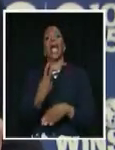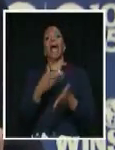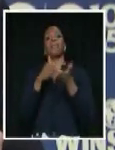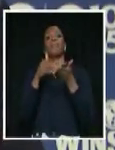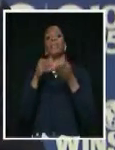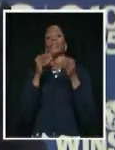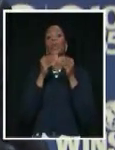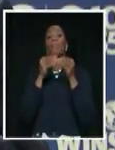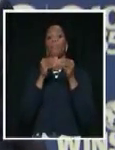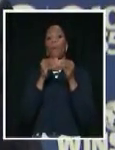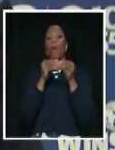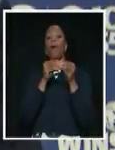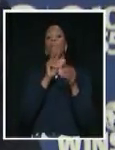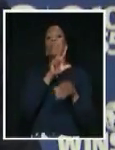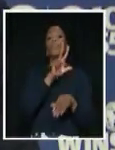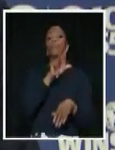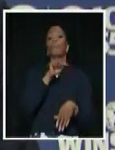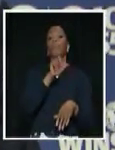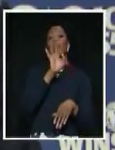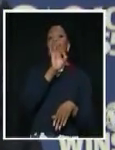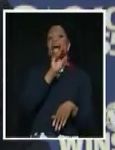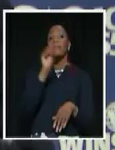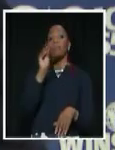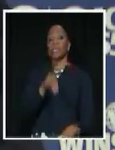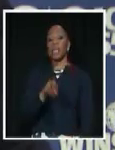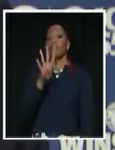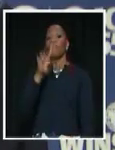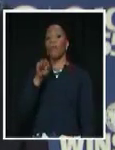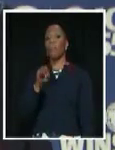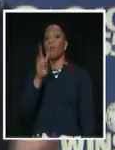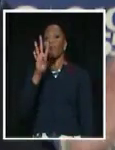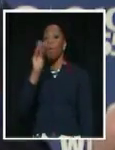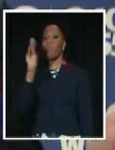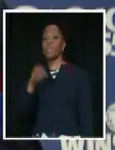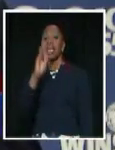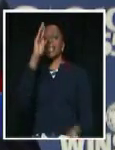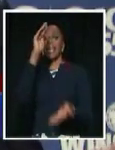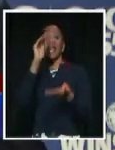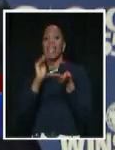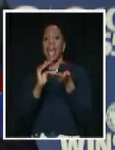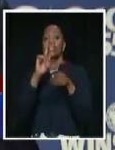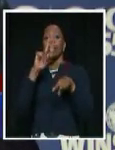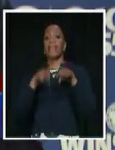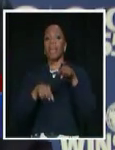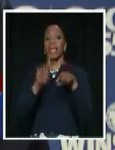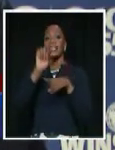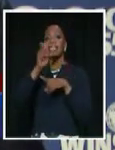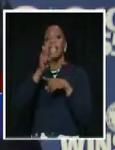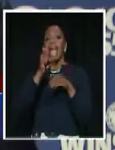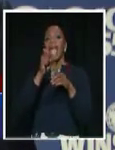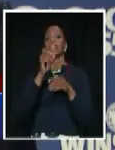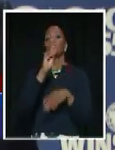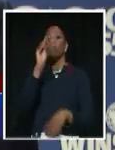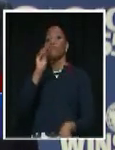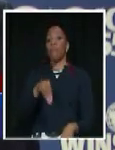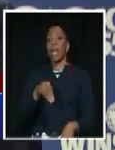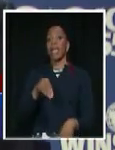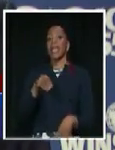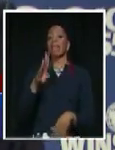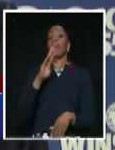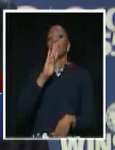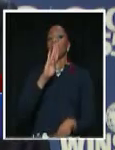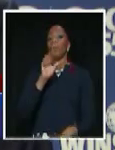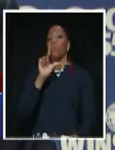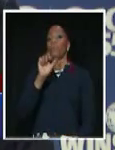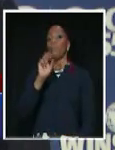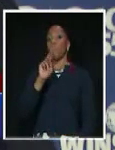from 3.9% to 4.4%, which is less than the tax rate Michael Bloomberg set for high-income people 10 years ago. I